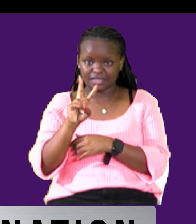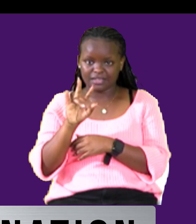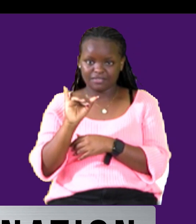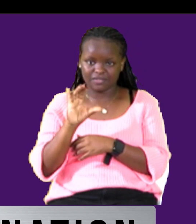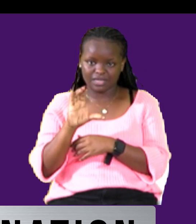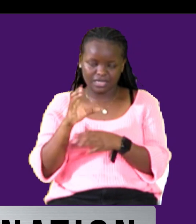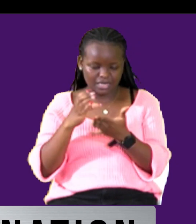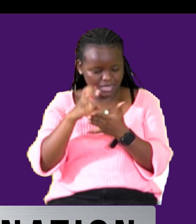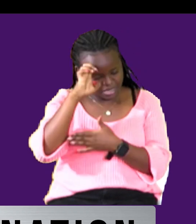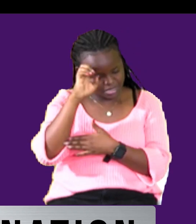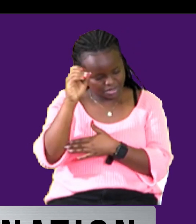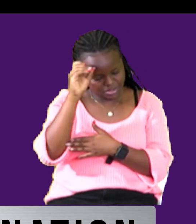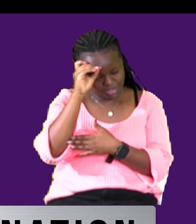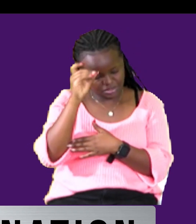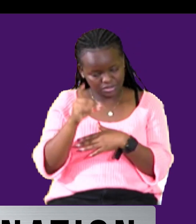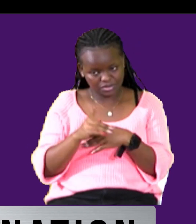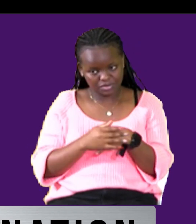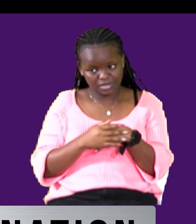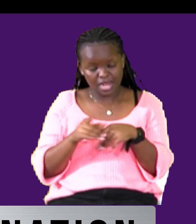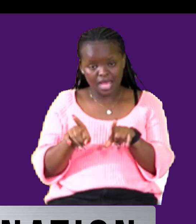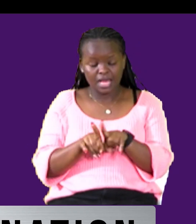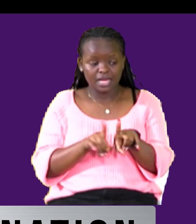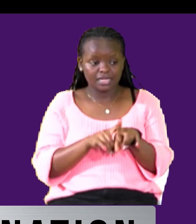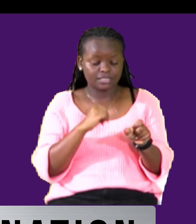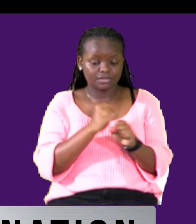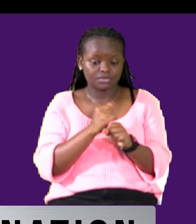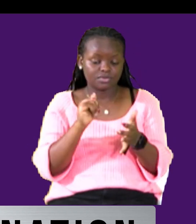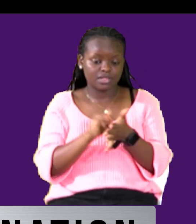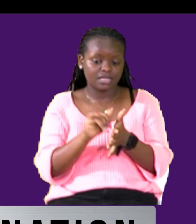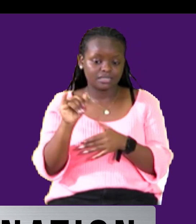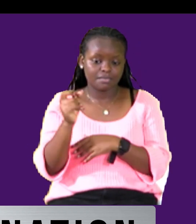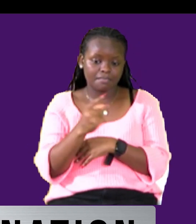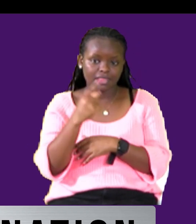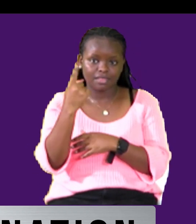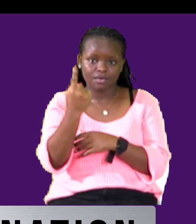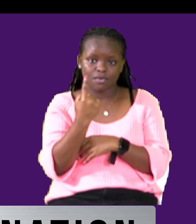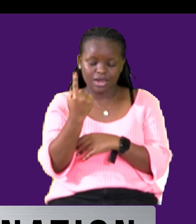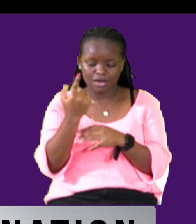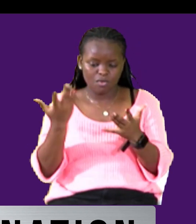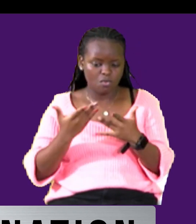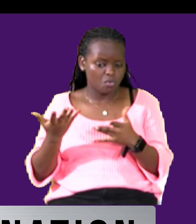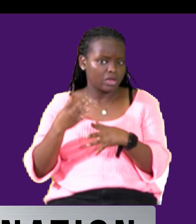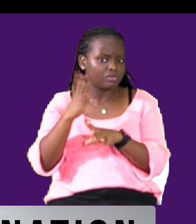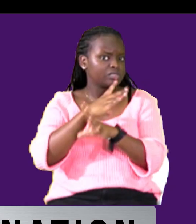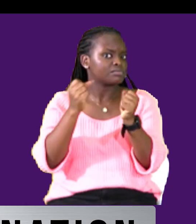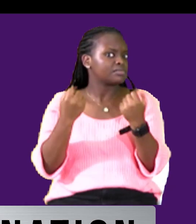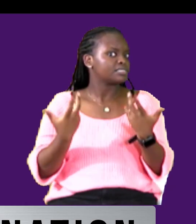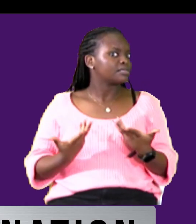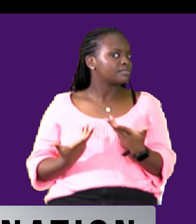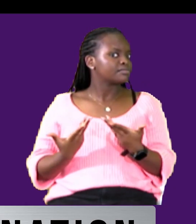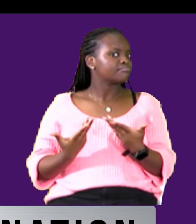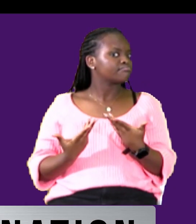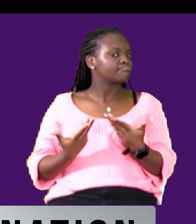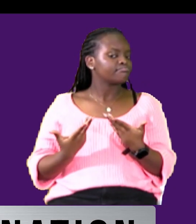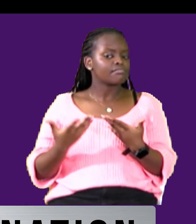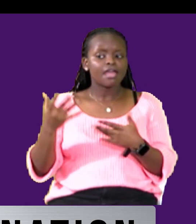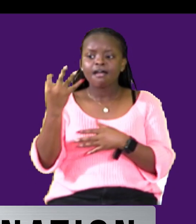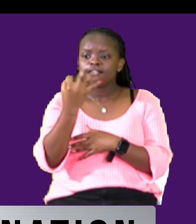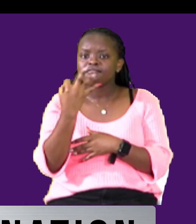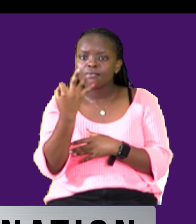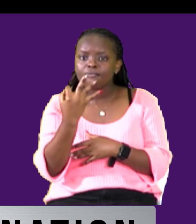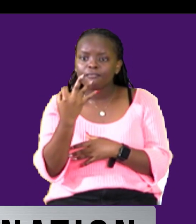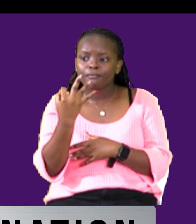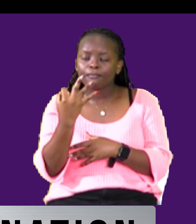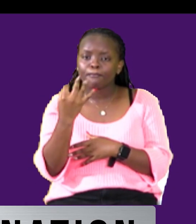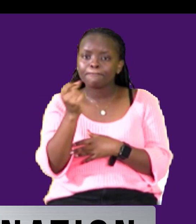education. And even as you are doing that, remember in January, where was the president? In February, where was the president?